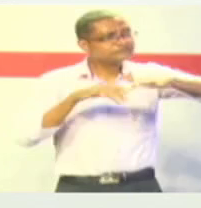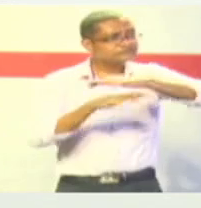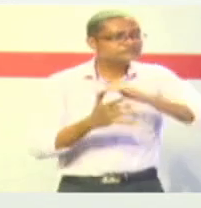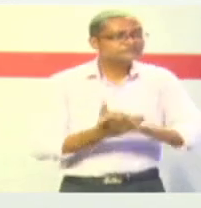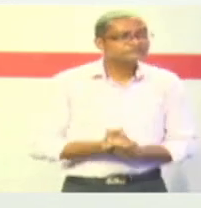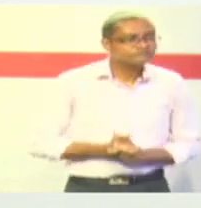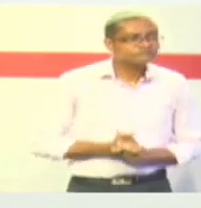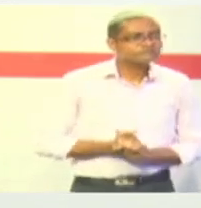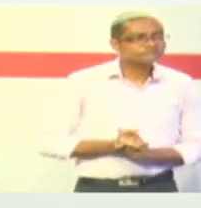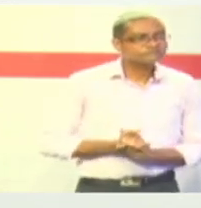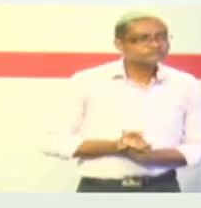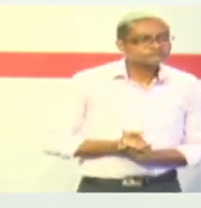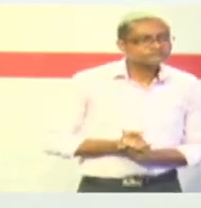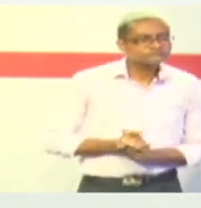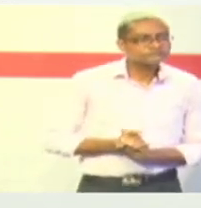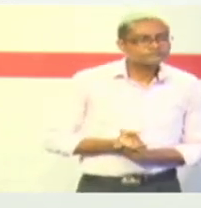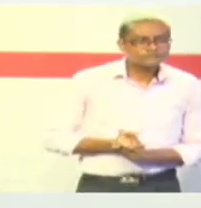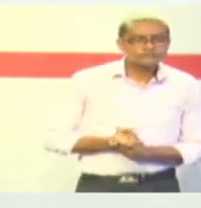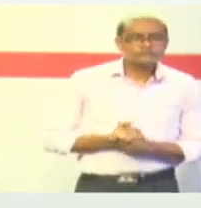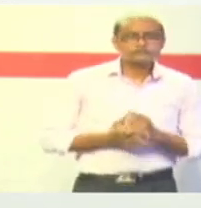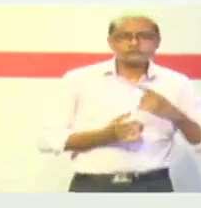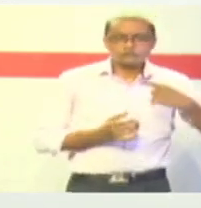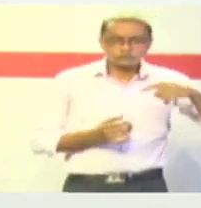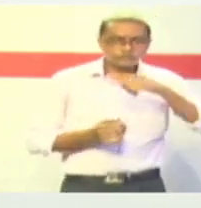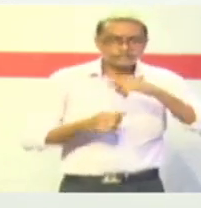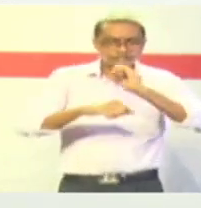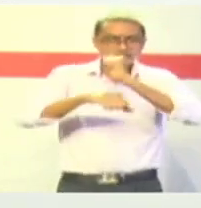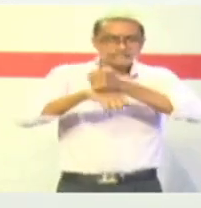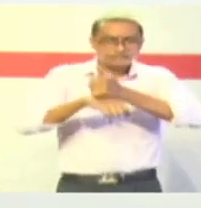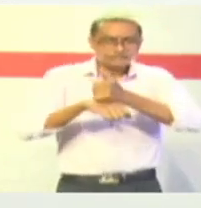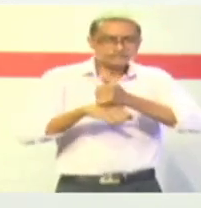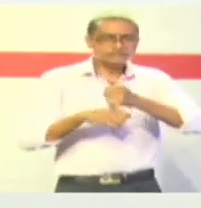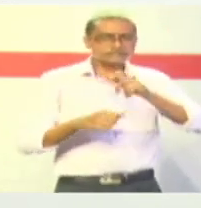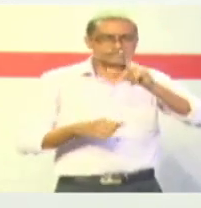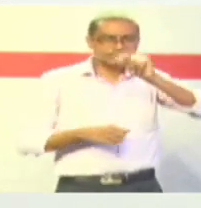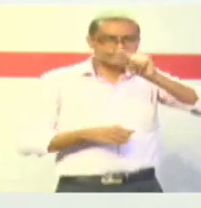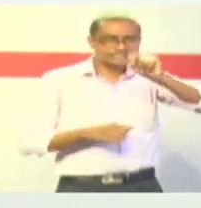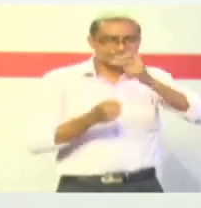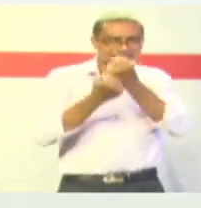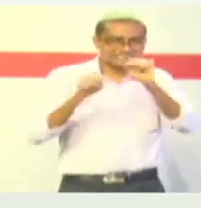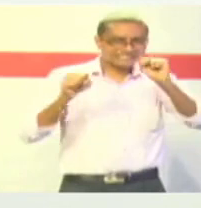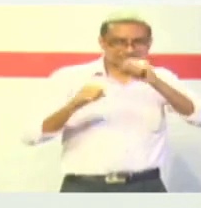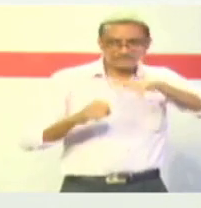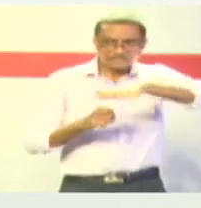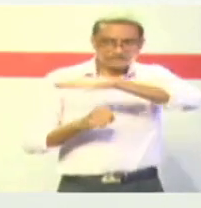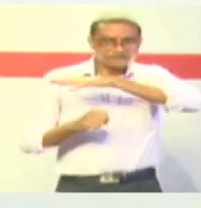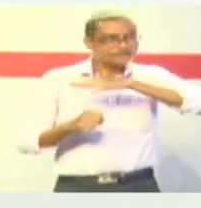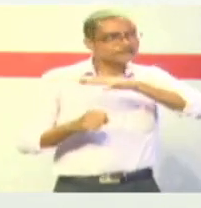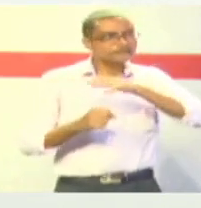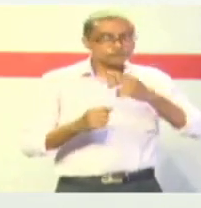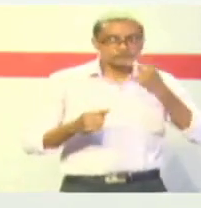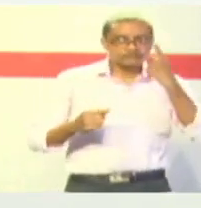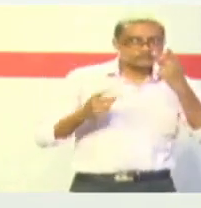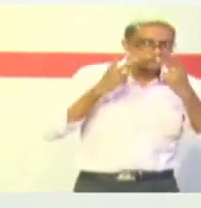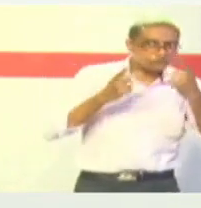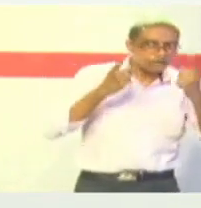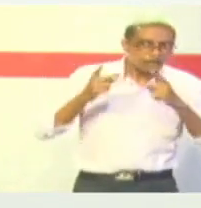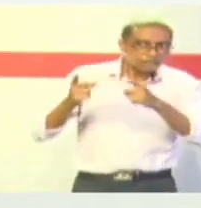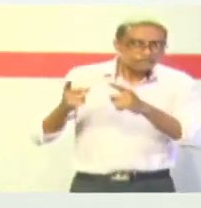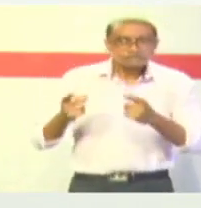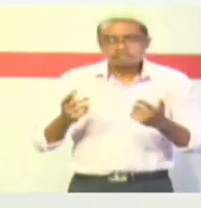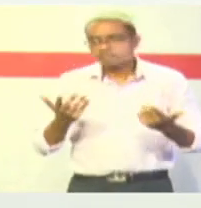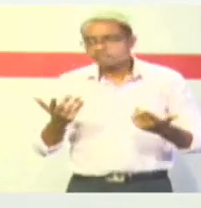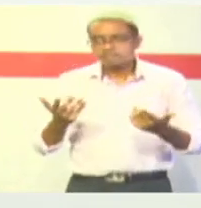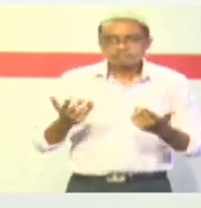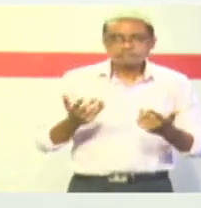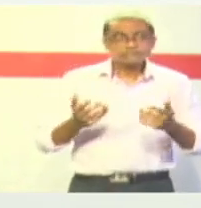moving slowly. We just did the TT Safe Zone initiative. We need to take a look at that and see what happens as well in terms of the number, if it bears anything out